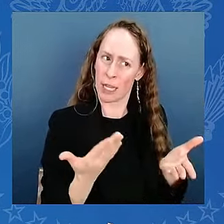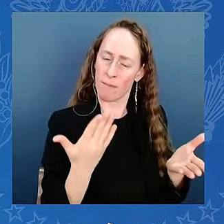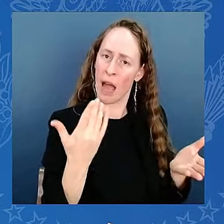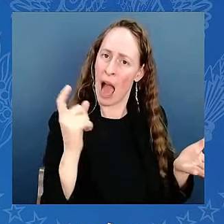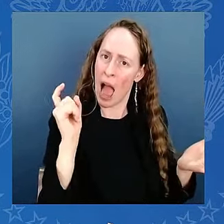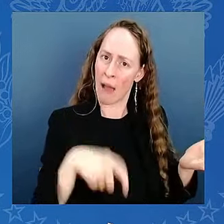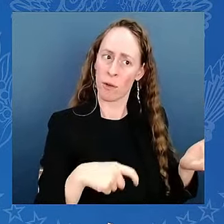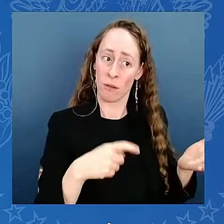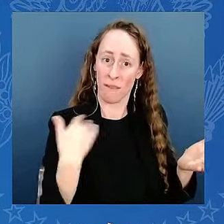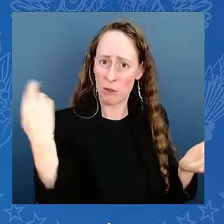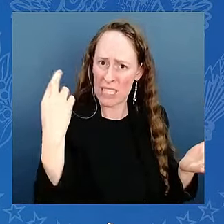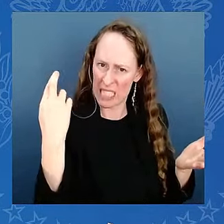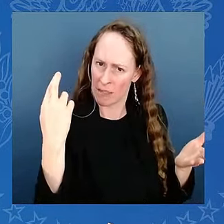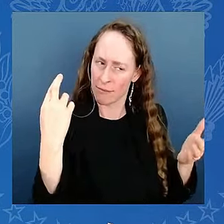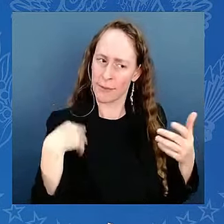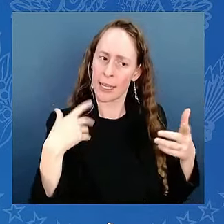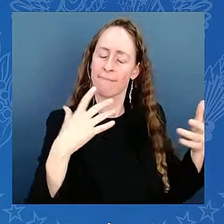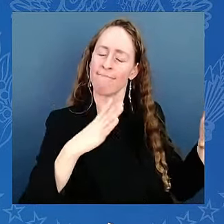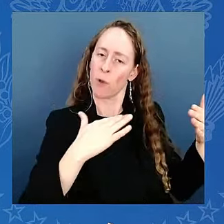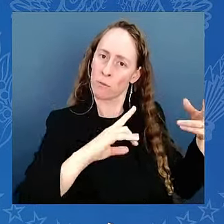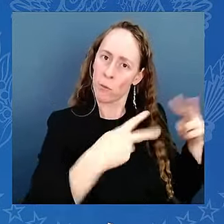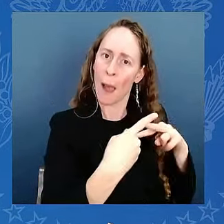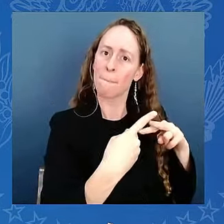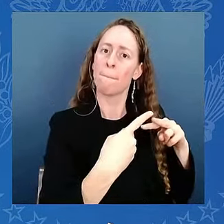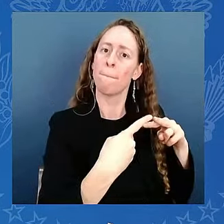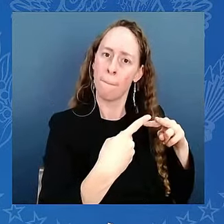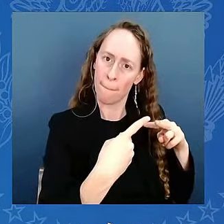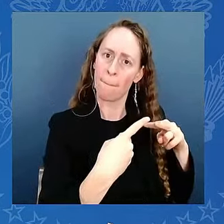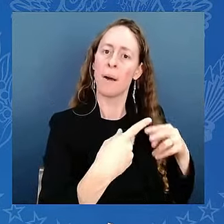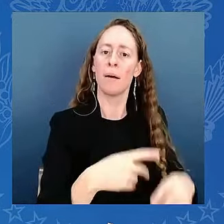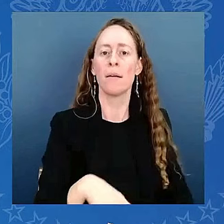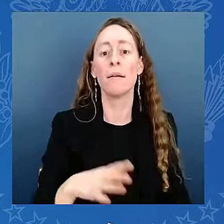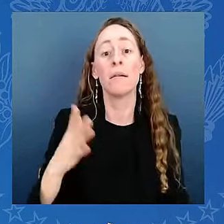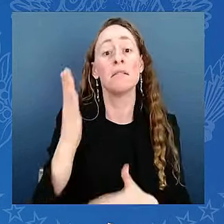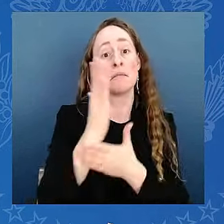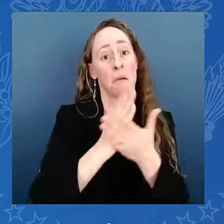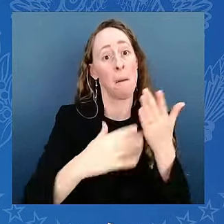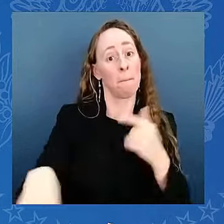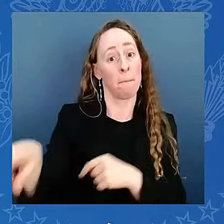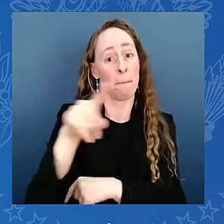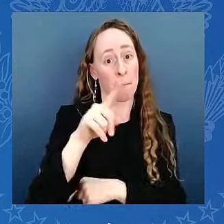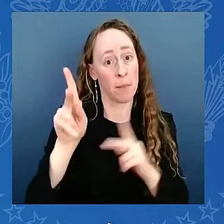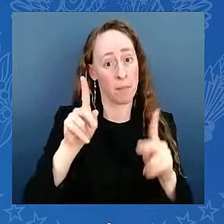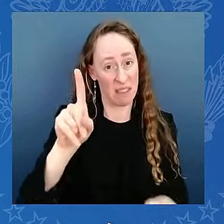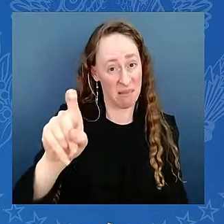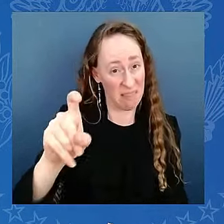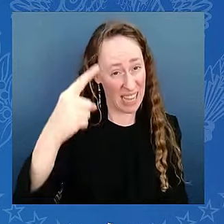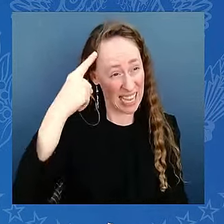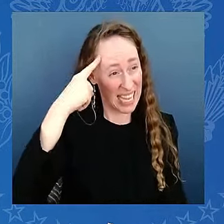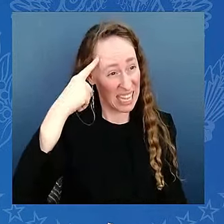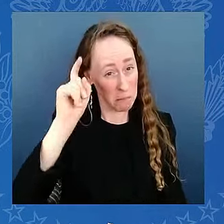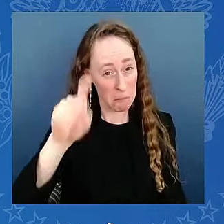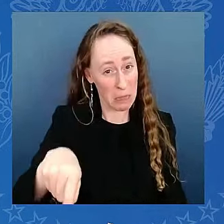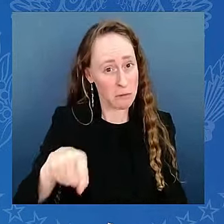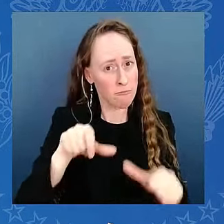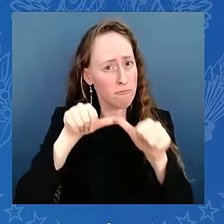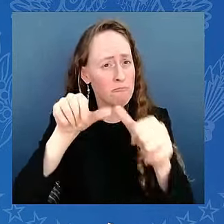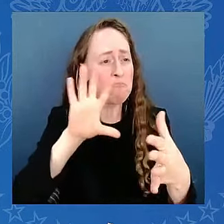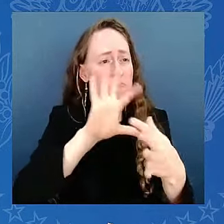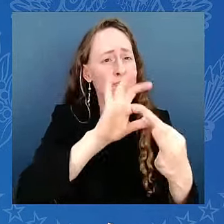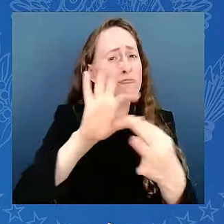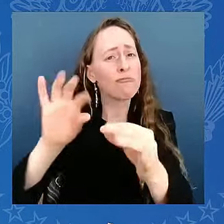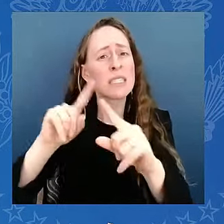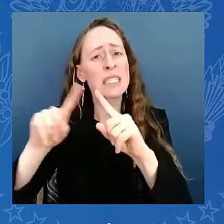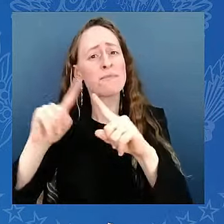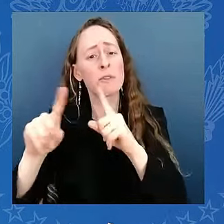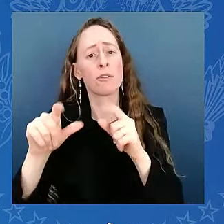questions whether allies matter, they do. They matter. And today is a powerful example of why it's vital to have friends